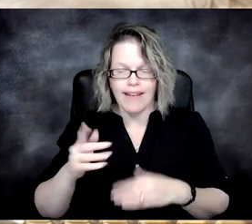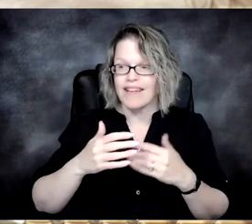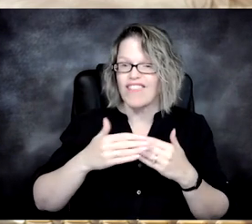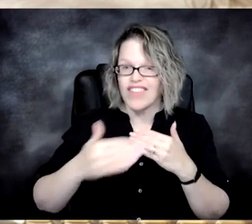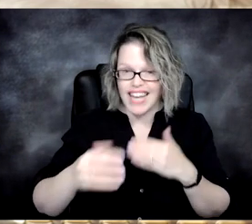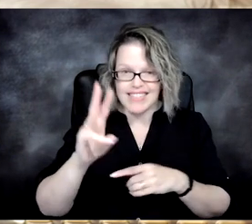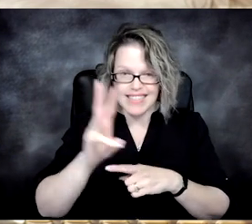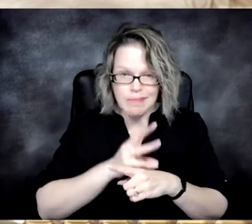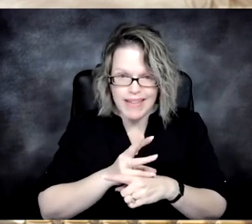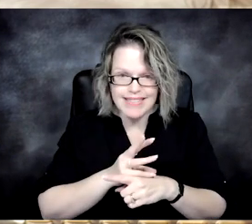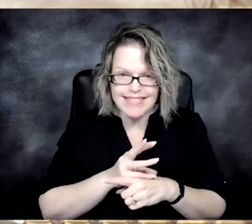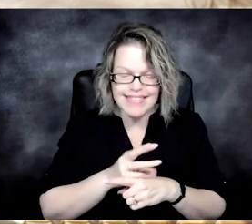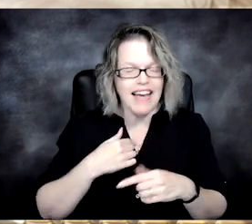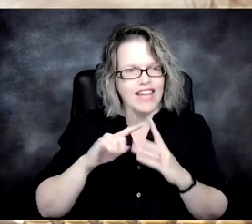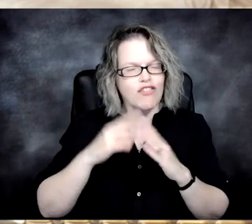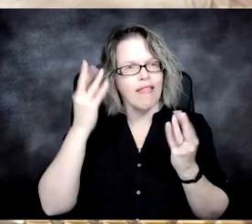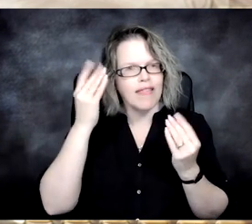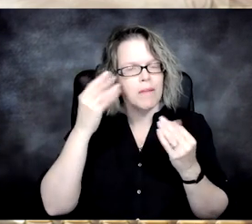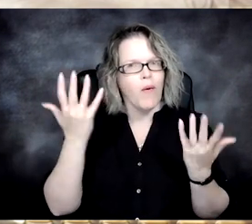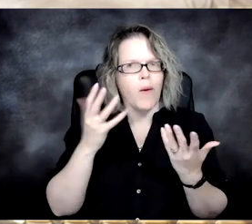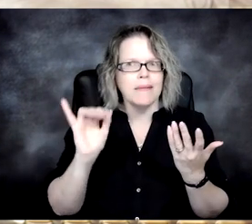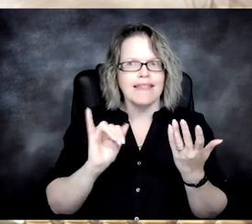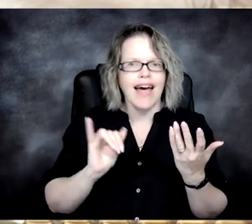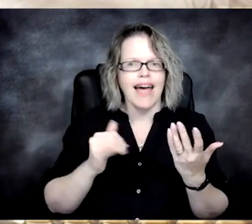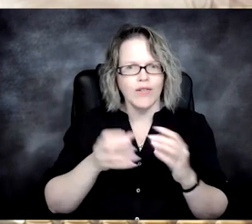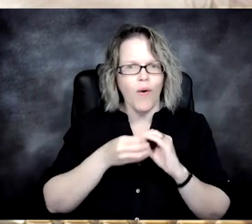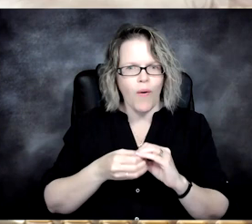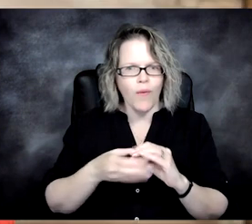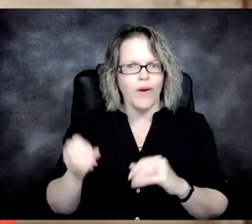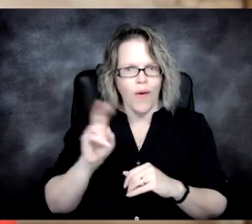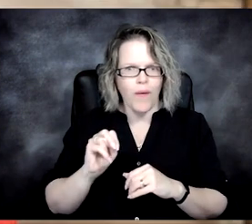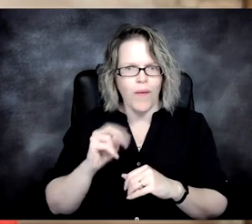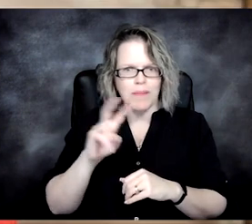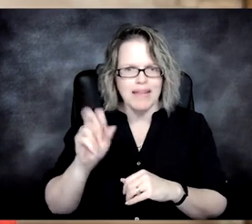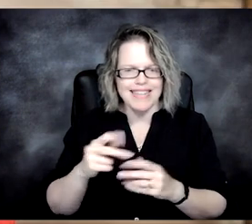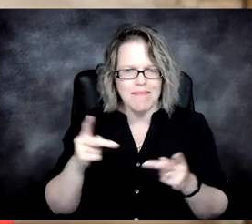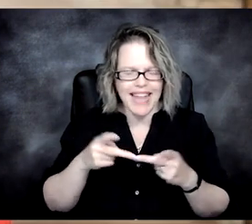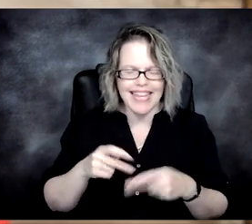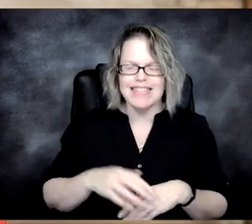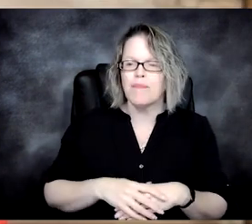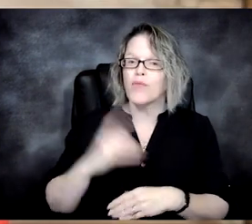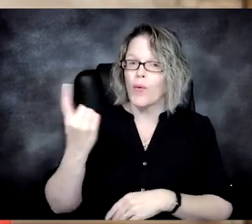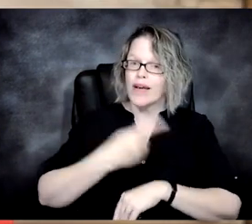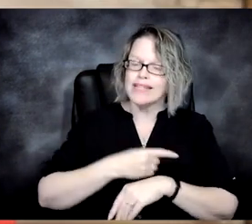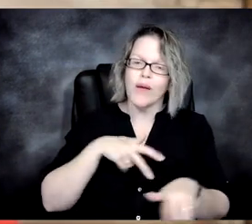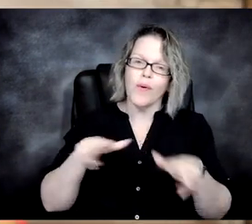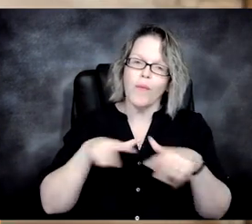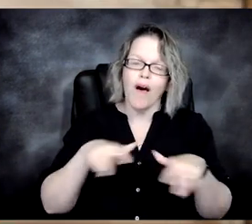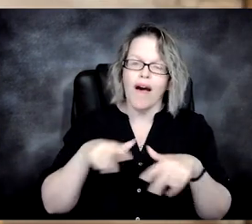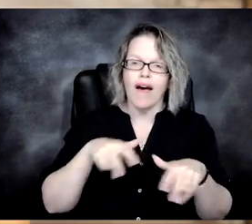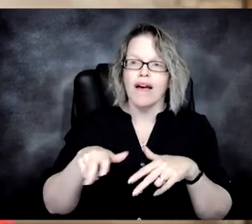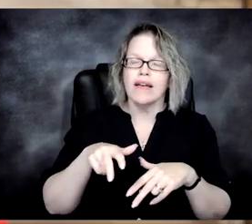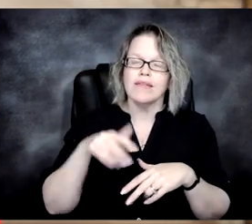6 months, I started thinking about what it would be like to own our own pizza place. One day we were walking down the street in